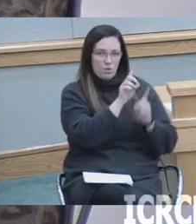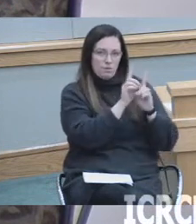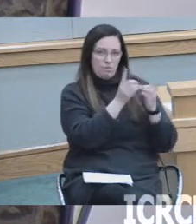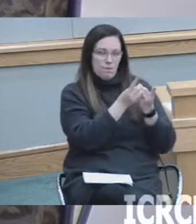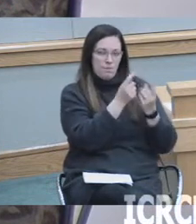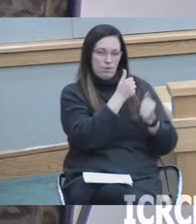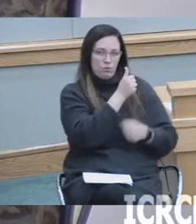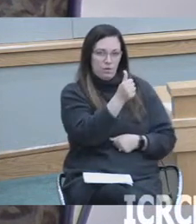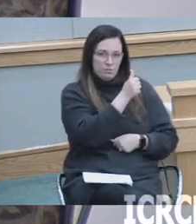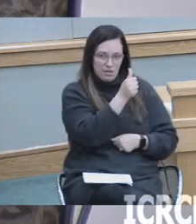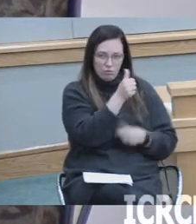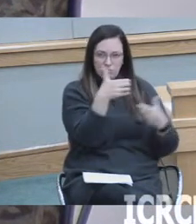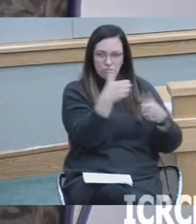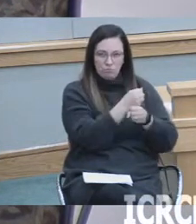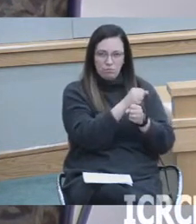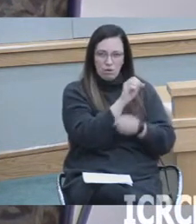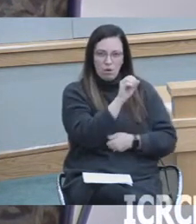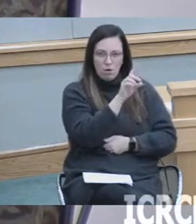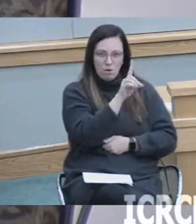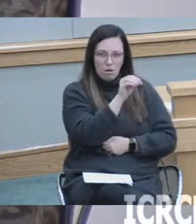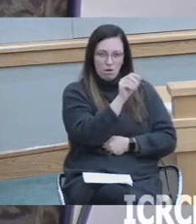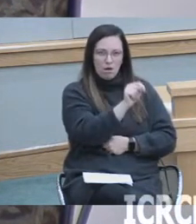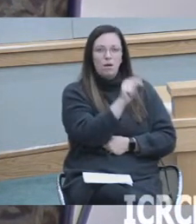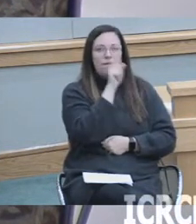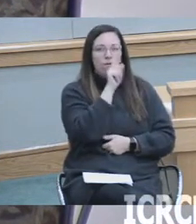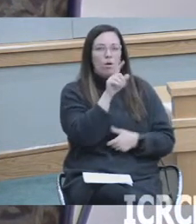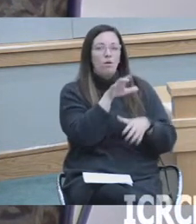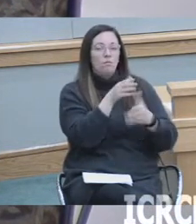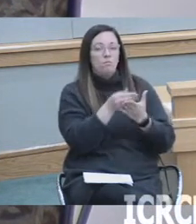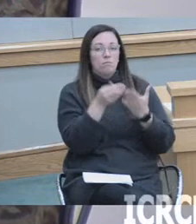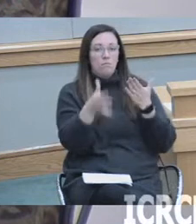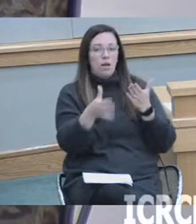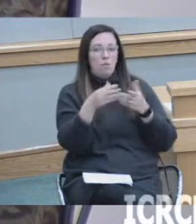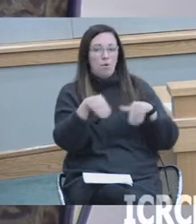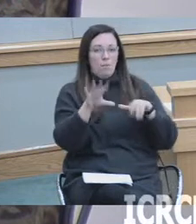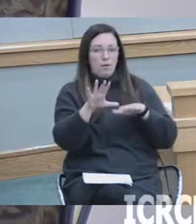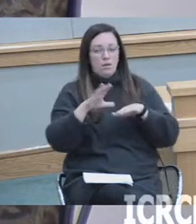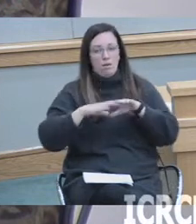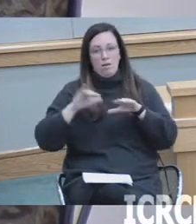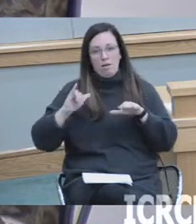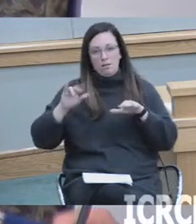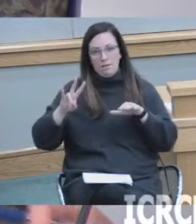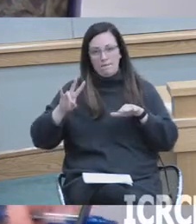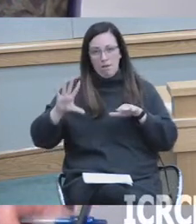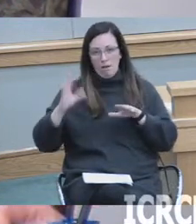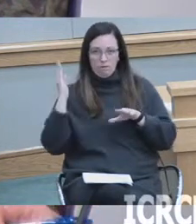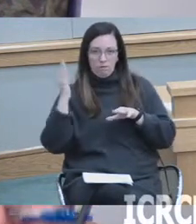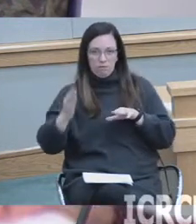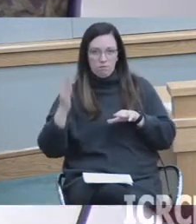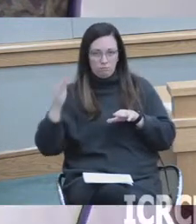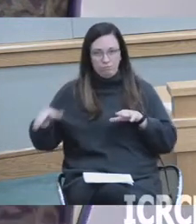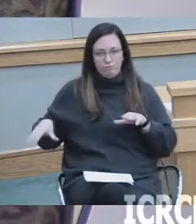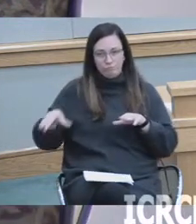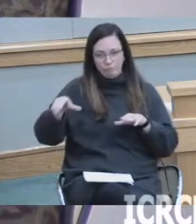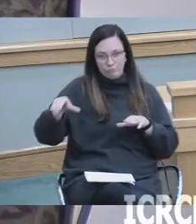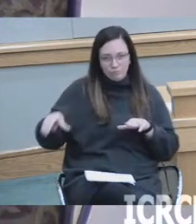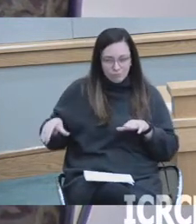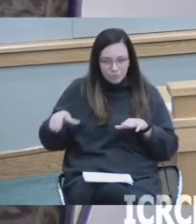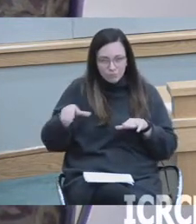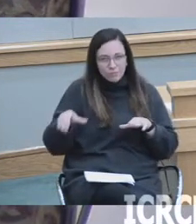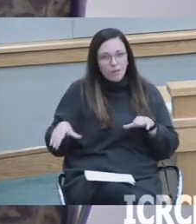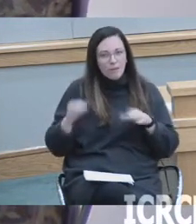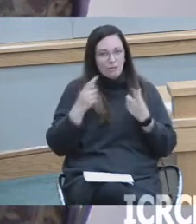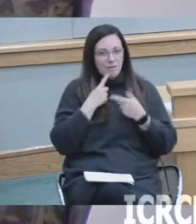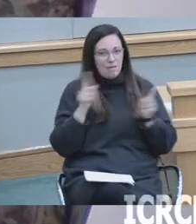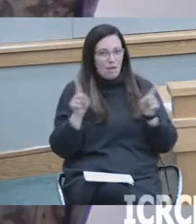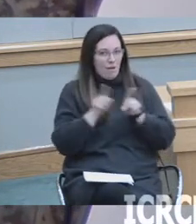Transportation to acquire property along Interstate 75 and declaring it as an emergency. This is